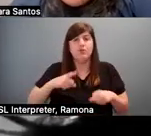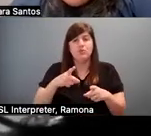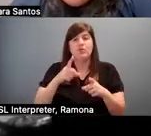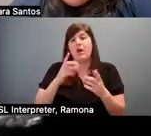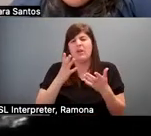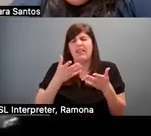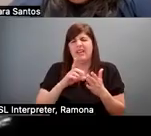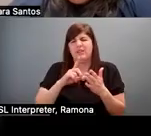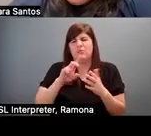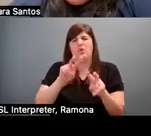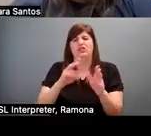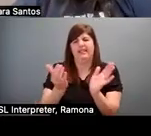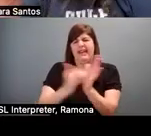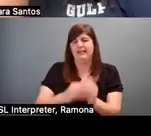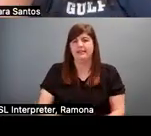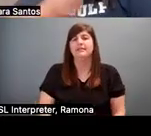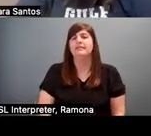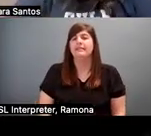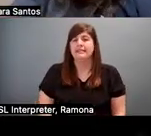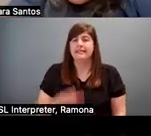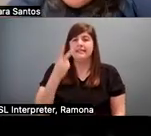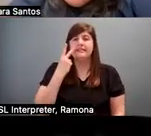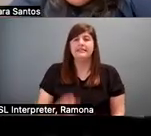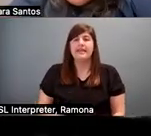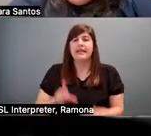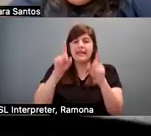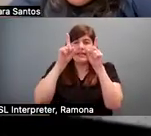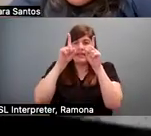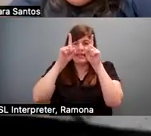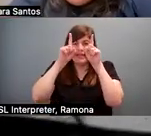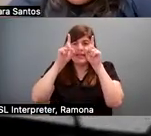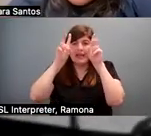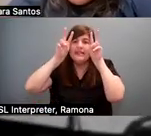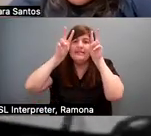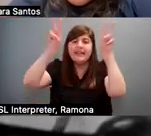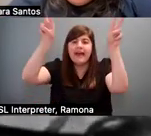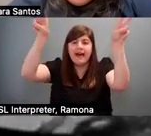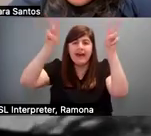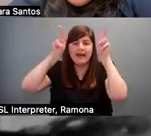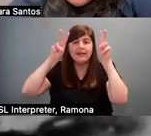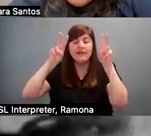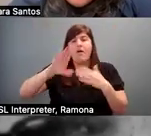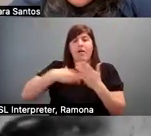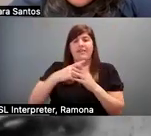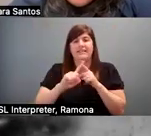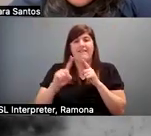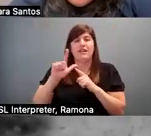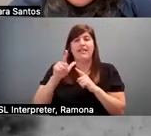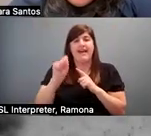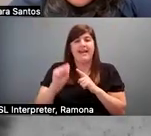watch this once more. You see the antennae from the top, and you're going to see all these legs moving forward.